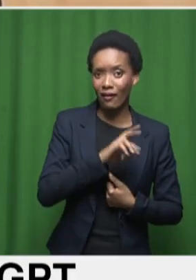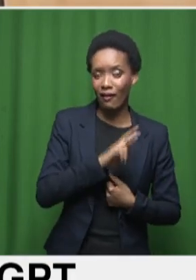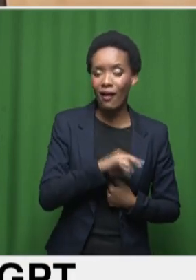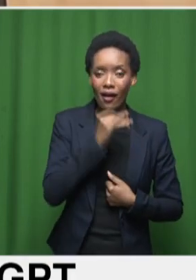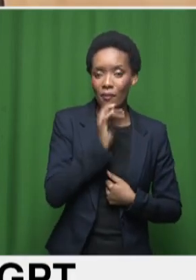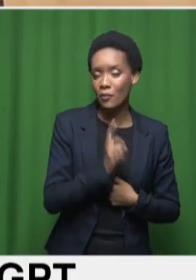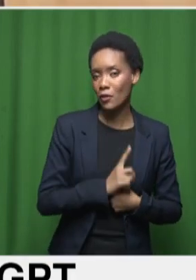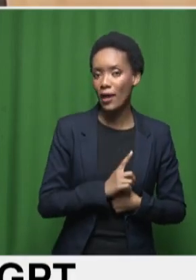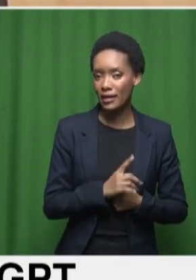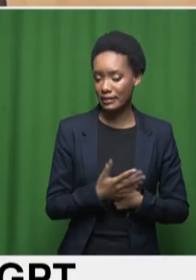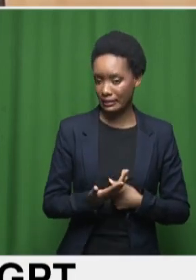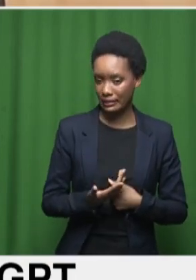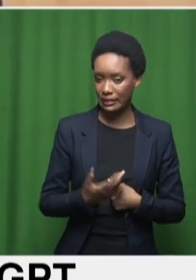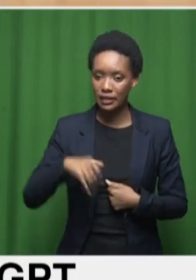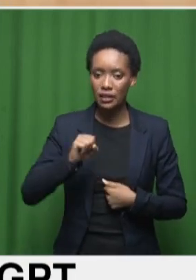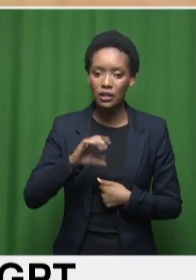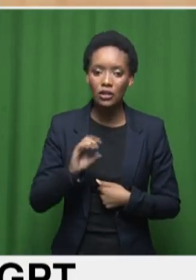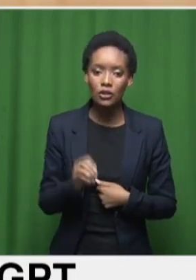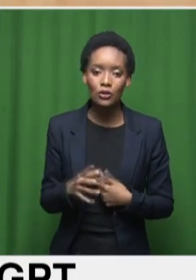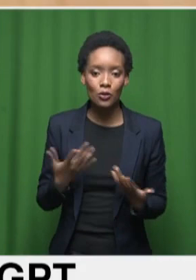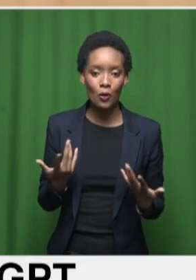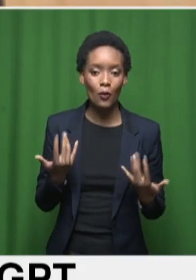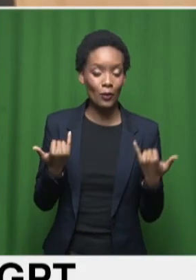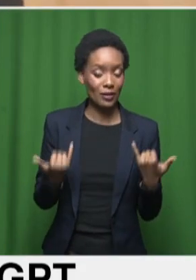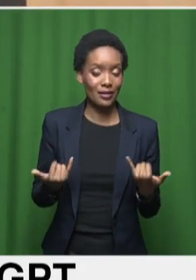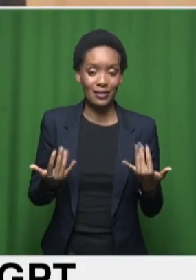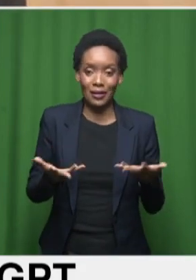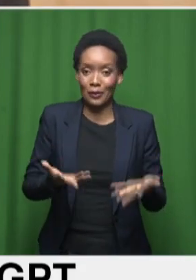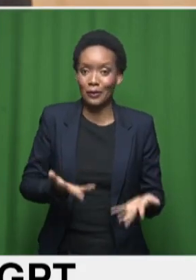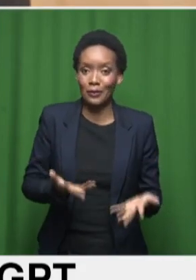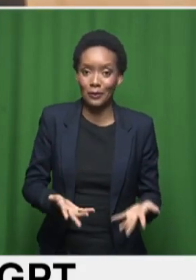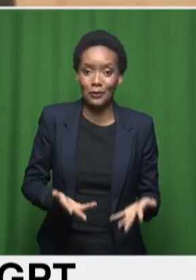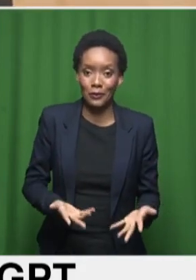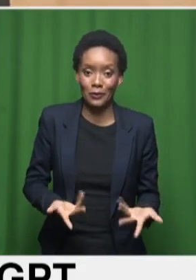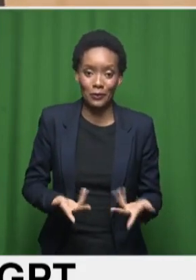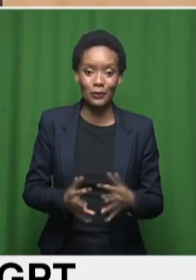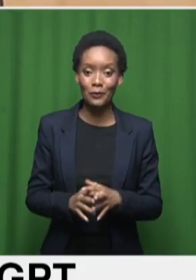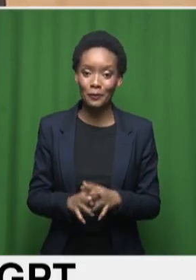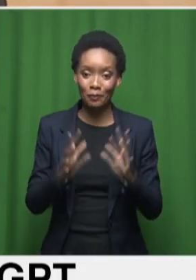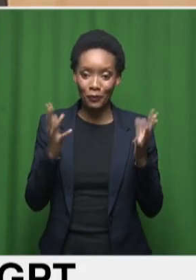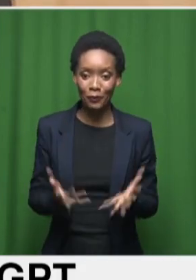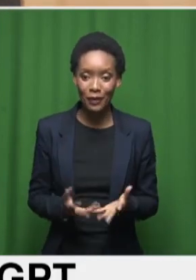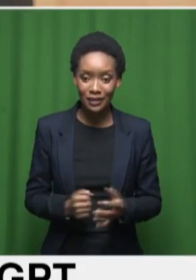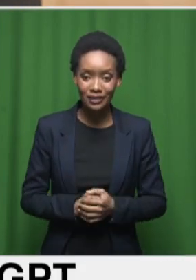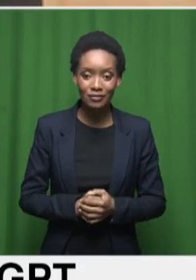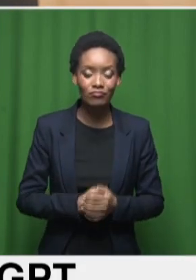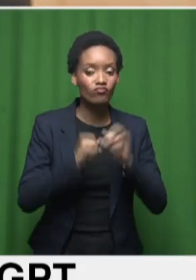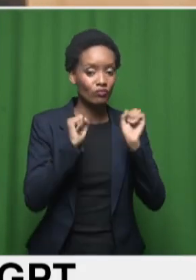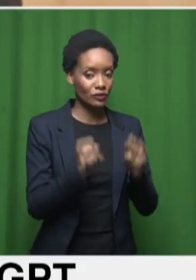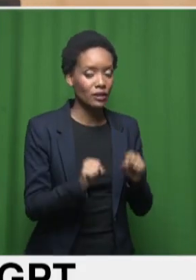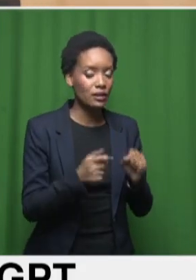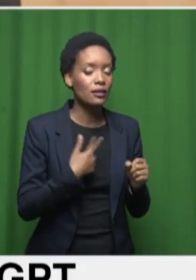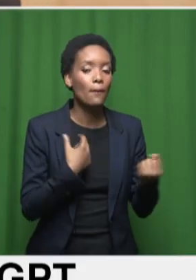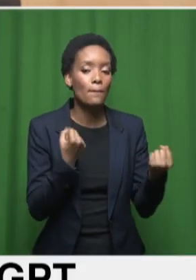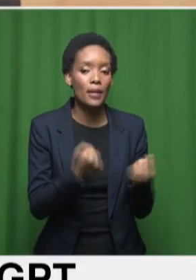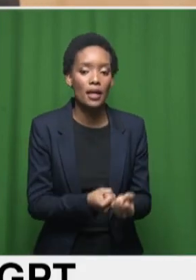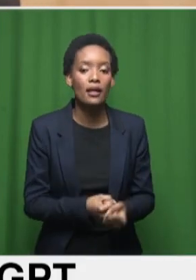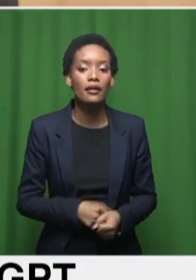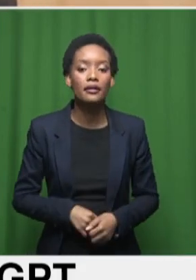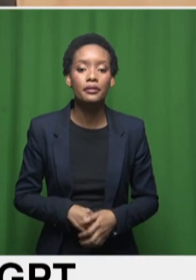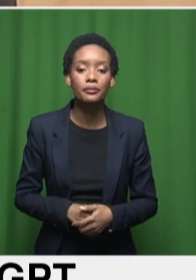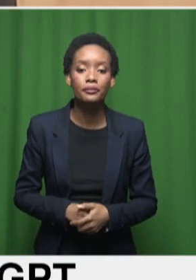is. And this is where we find ourselves, Badru. Yes, I do agree, because you